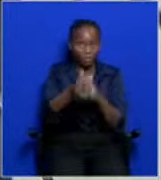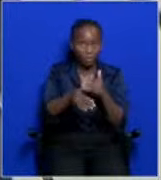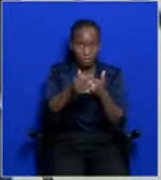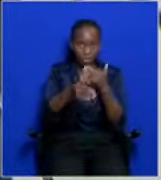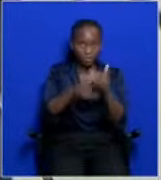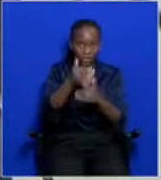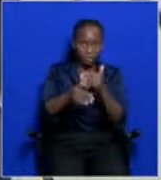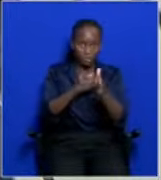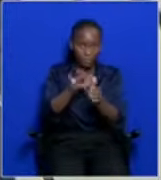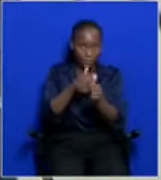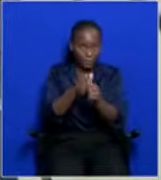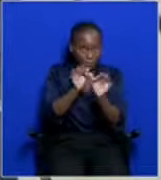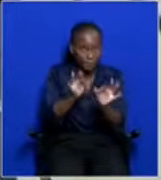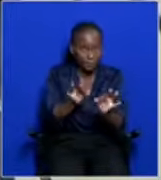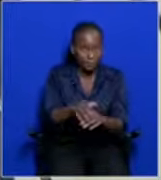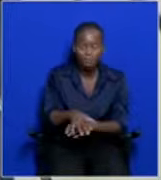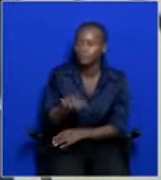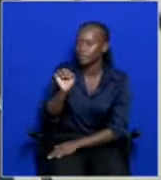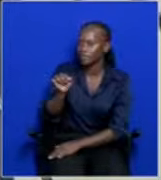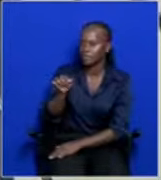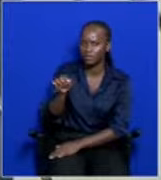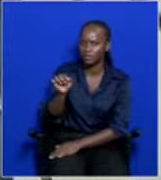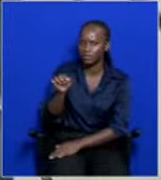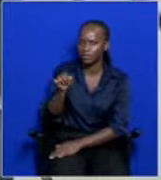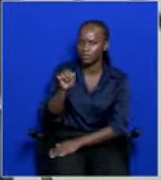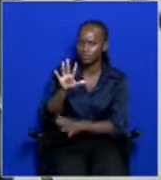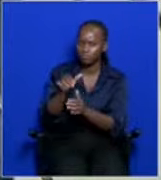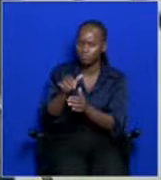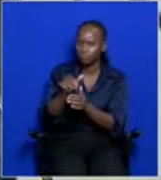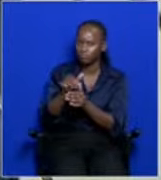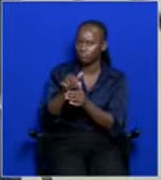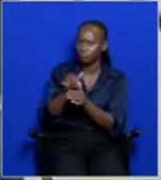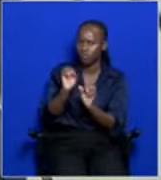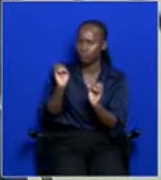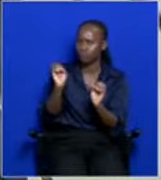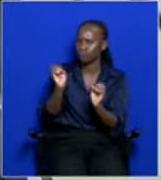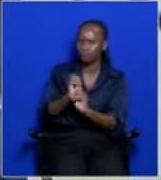you. Thanks, Ms. Hill. Thank you, Commissioner Baloyi.